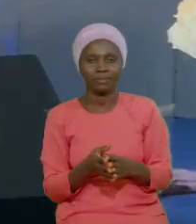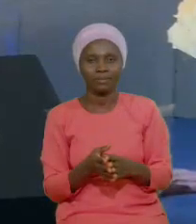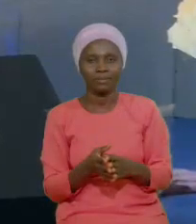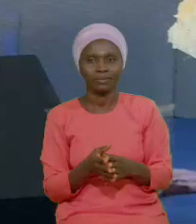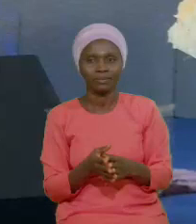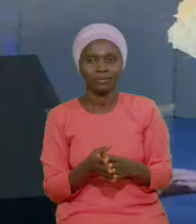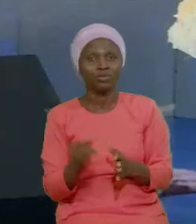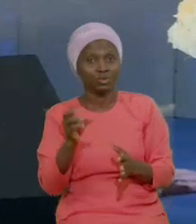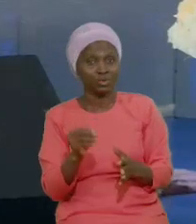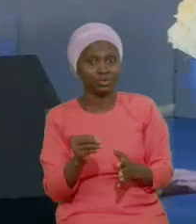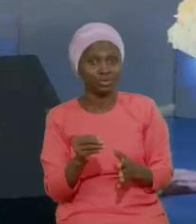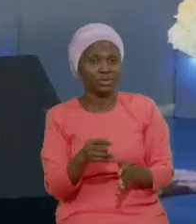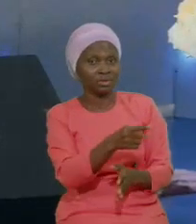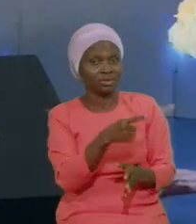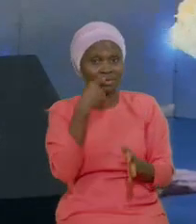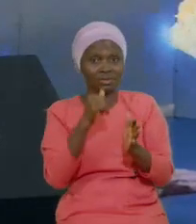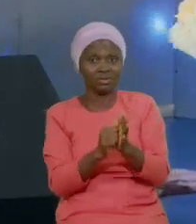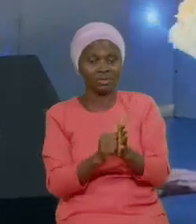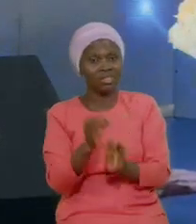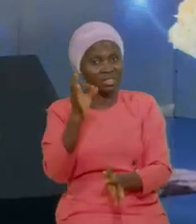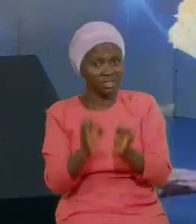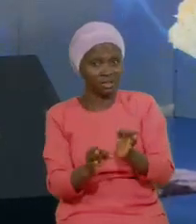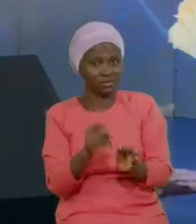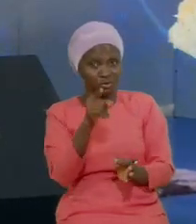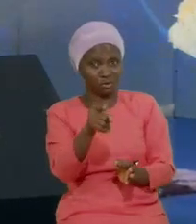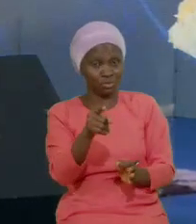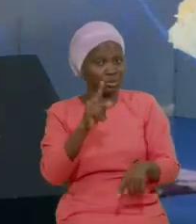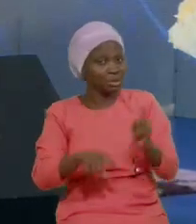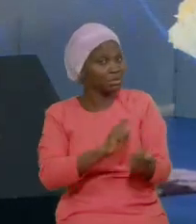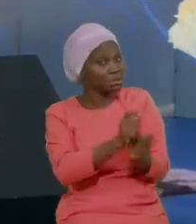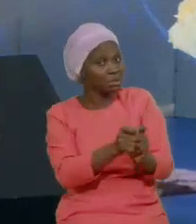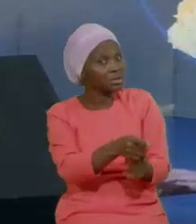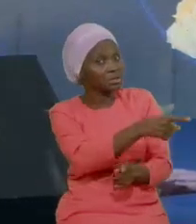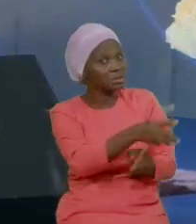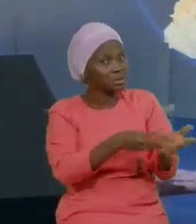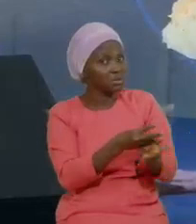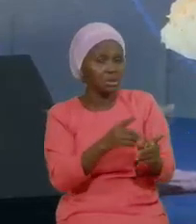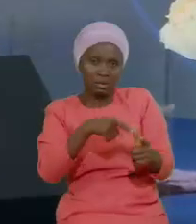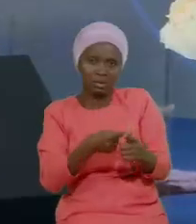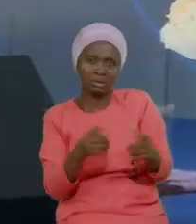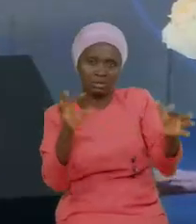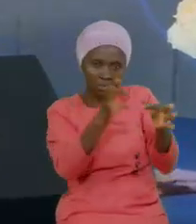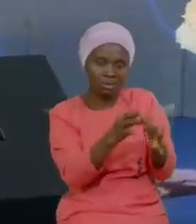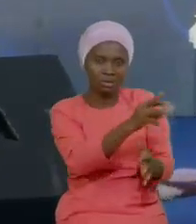And so they say, if you cannot change them, join them.